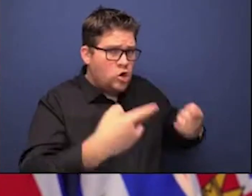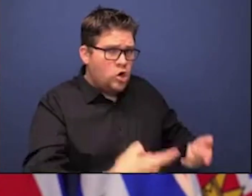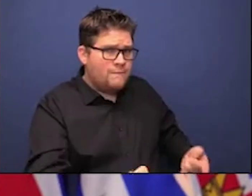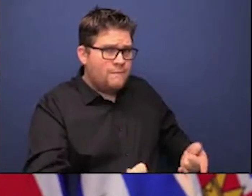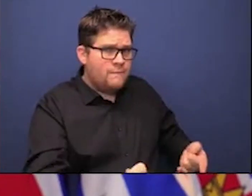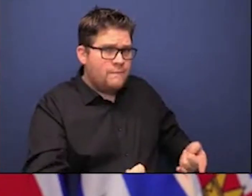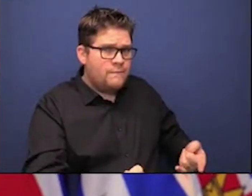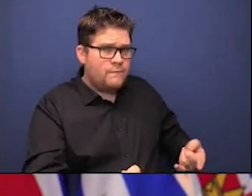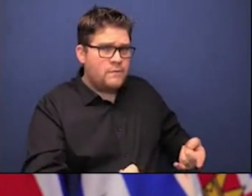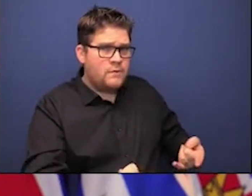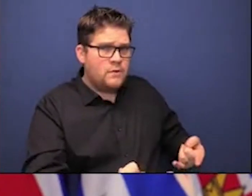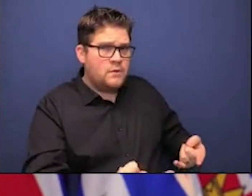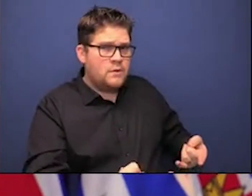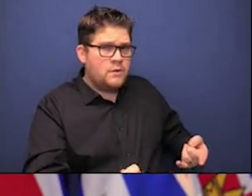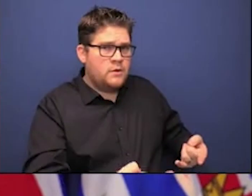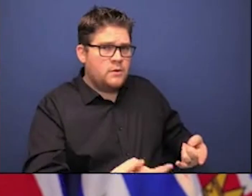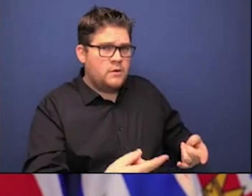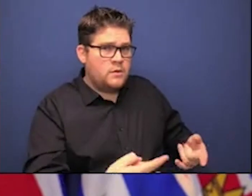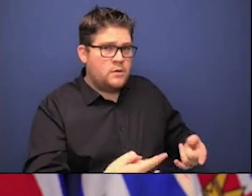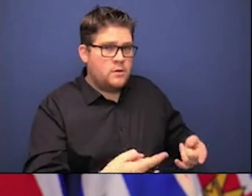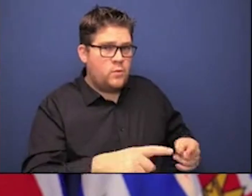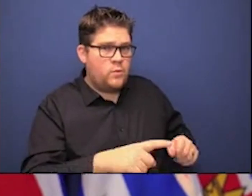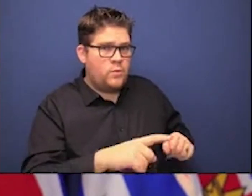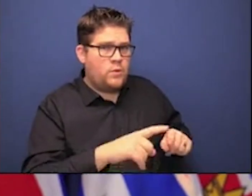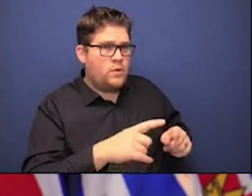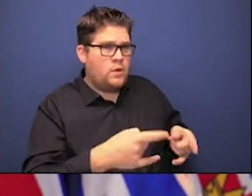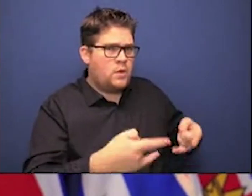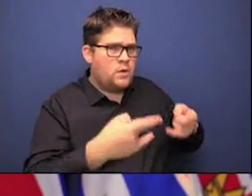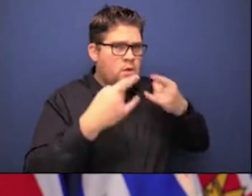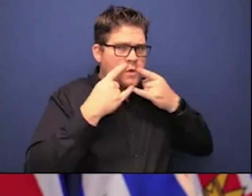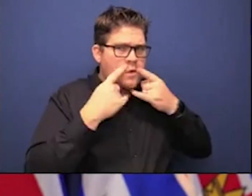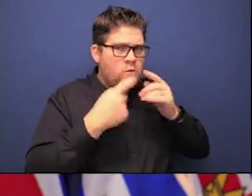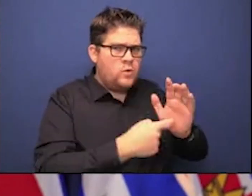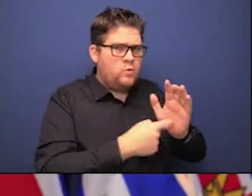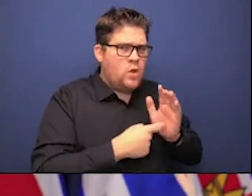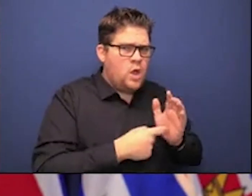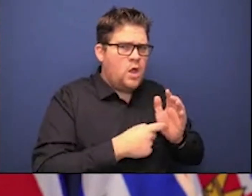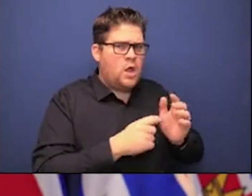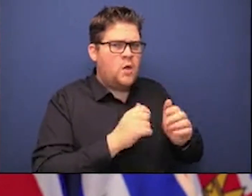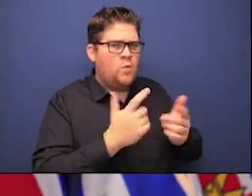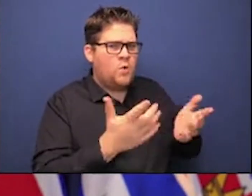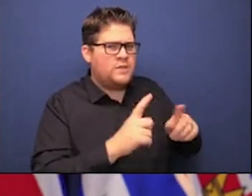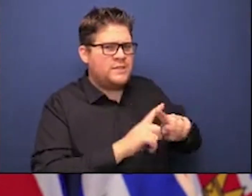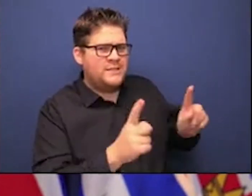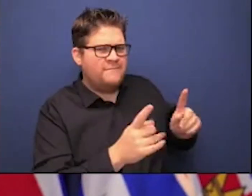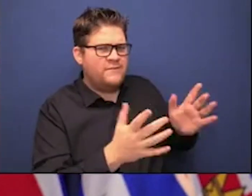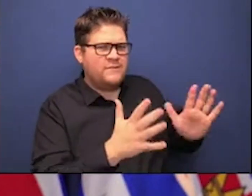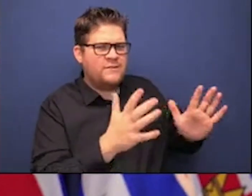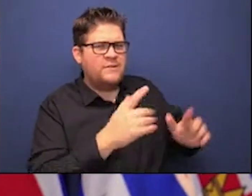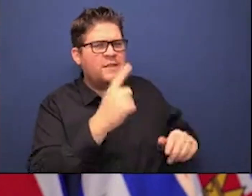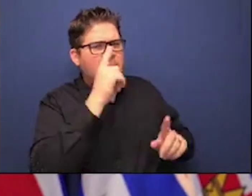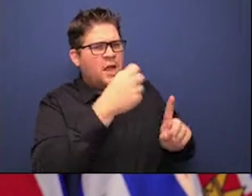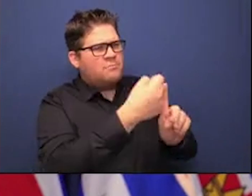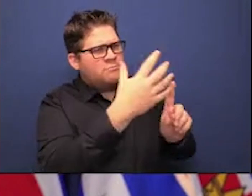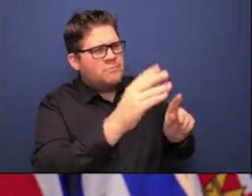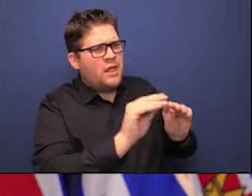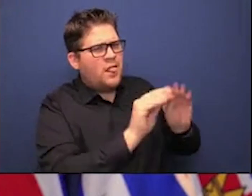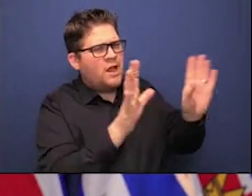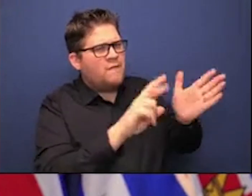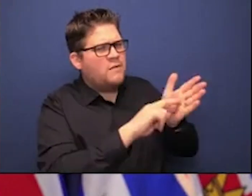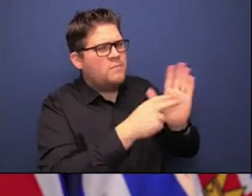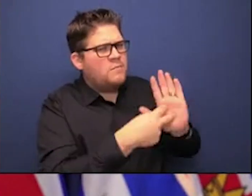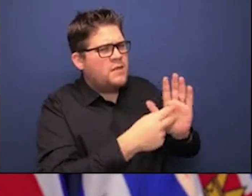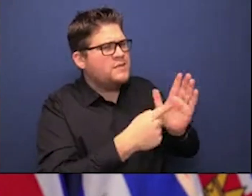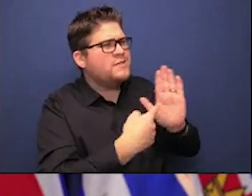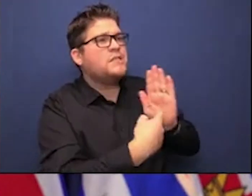a change from the old order. So maybe I'm missing something. Can you give me a couple of specific in-school examples of where a student